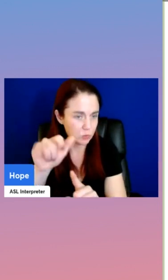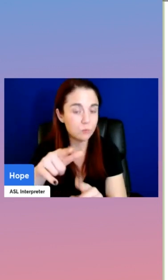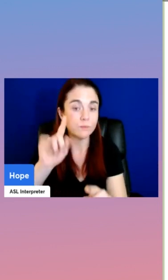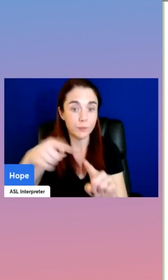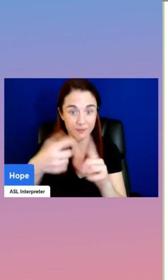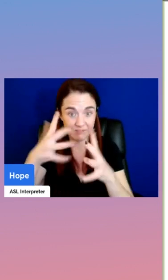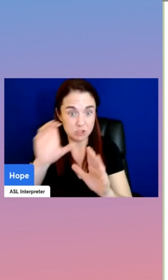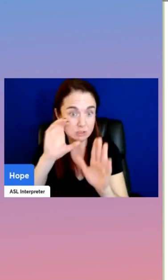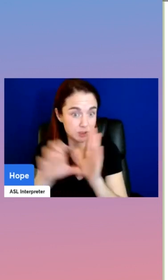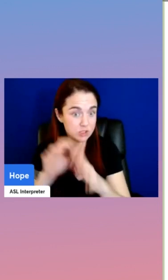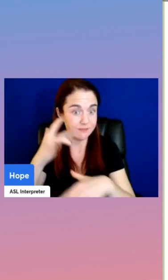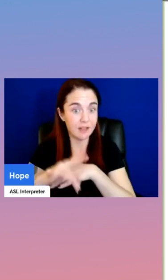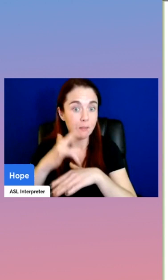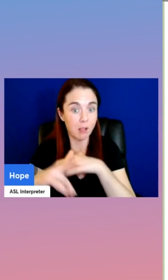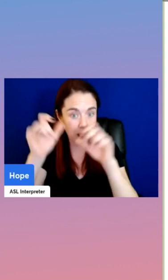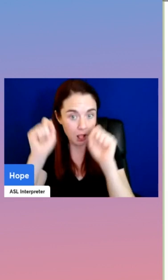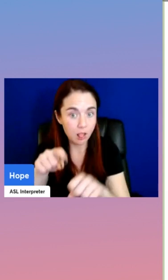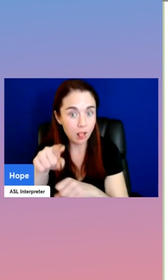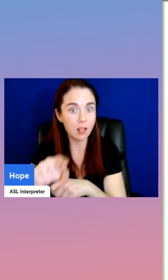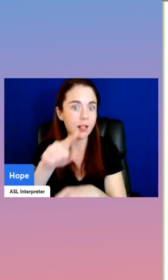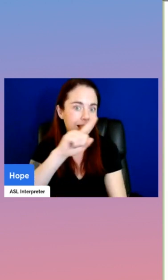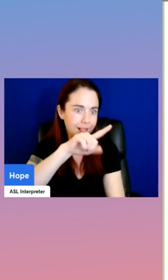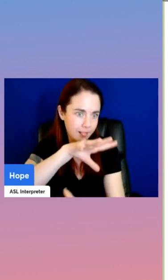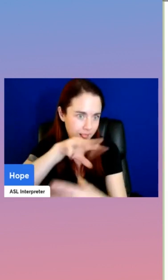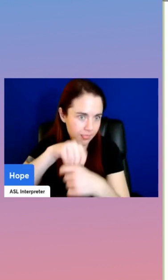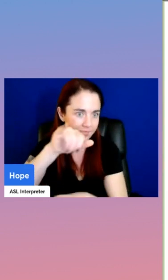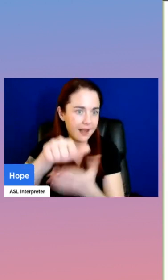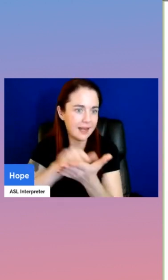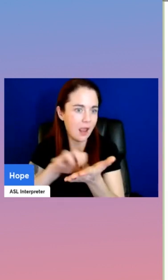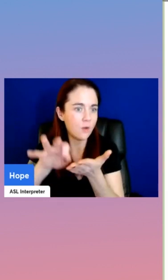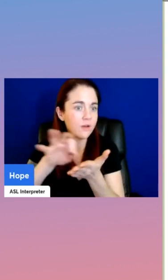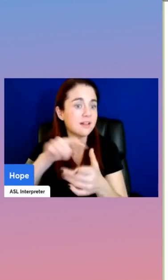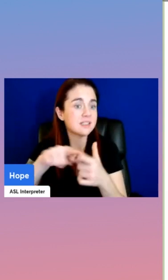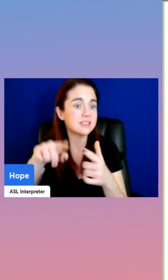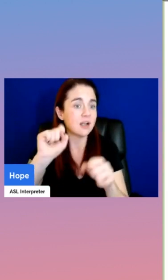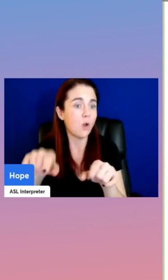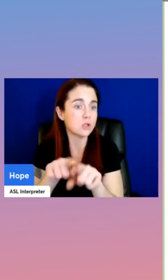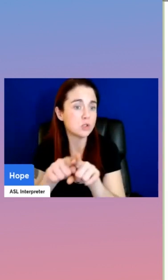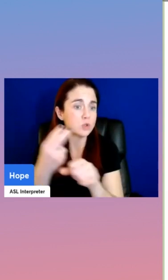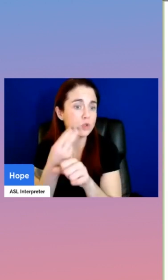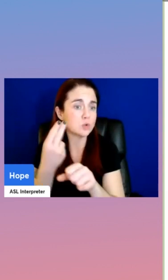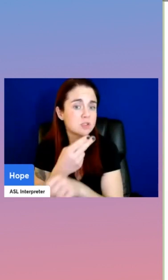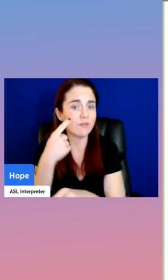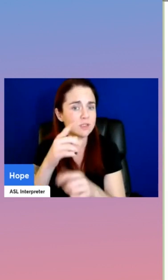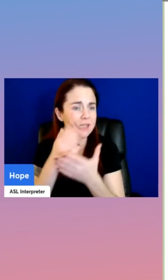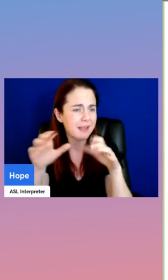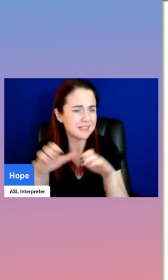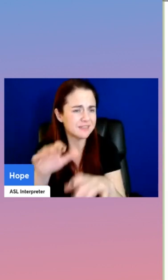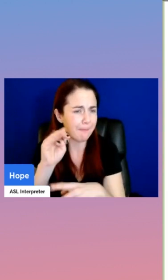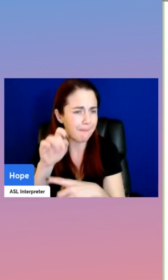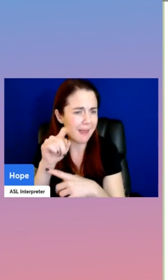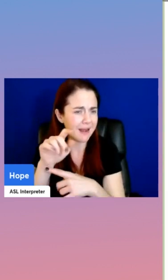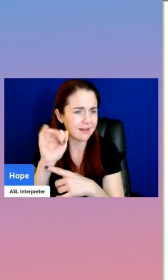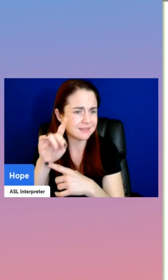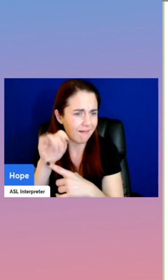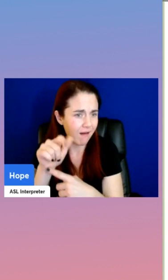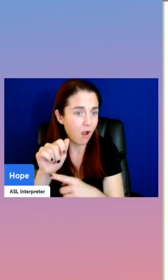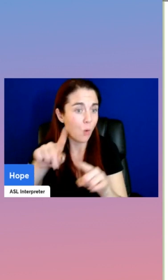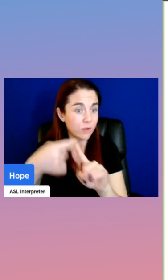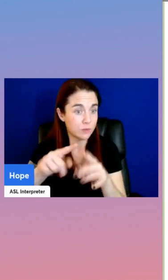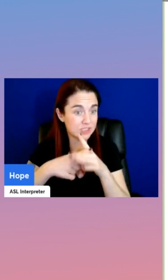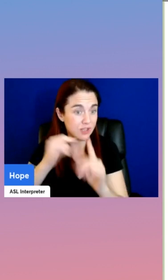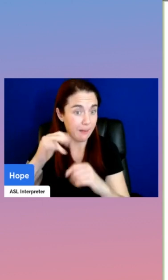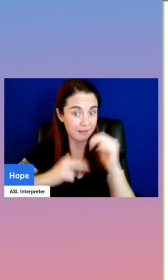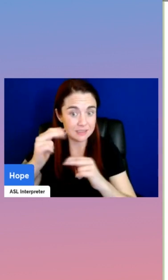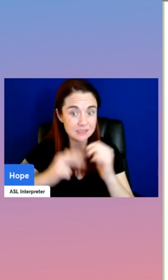made available into the account, and you can also use some post-processing activities for metadata. But when you initiate the build and